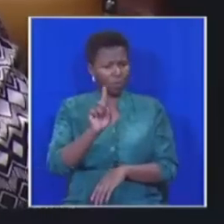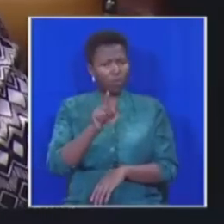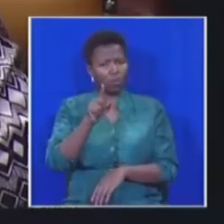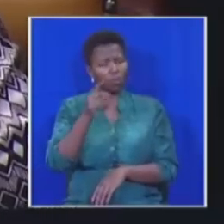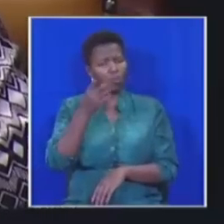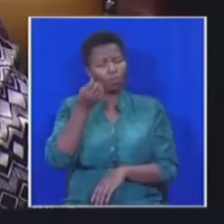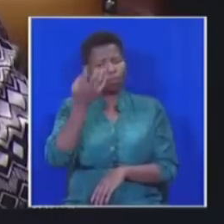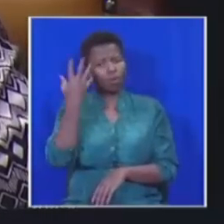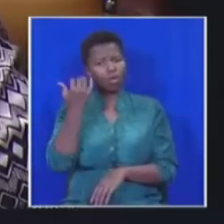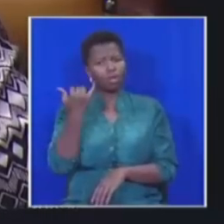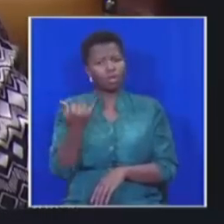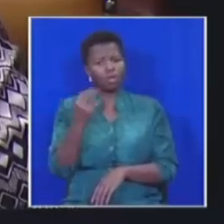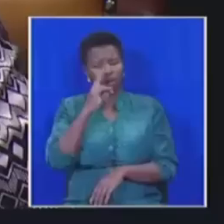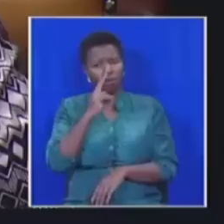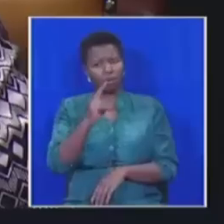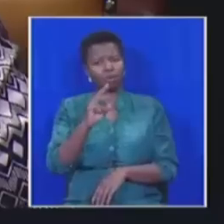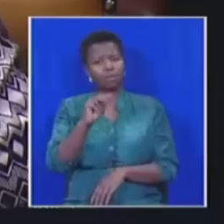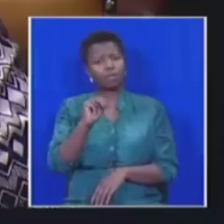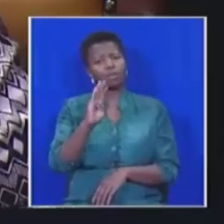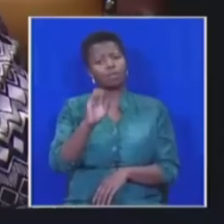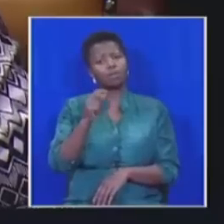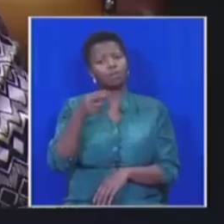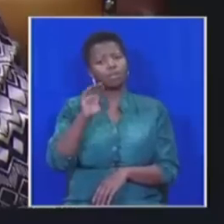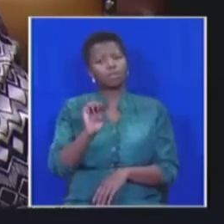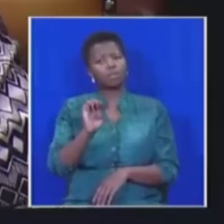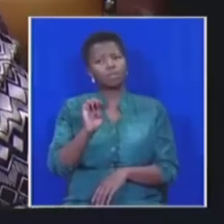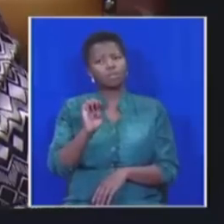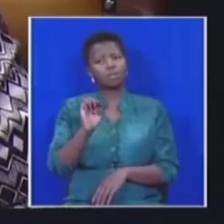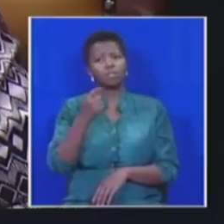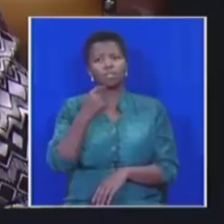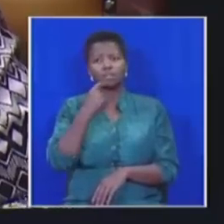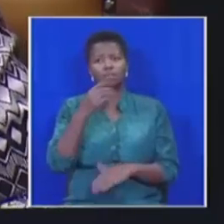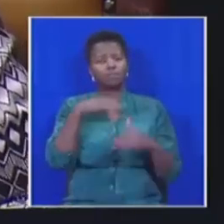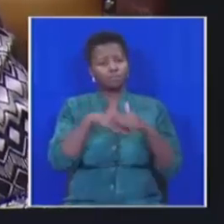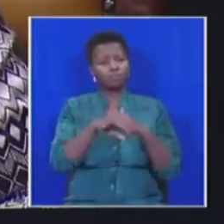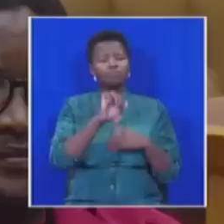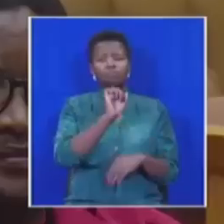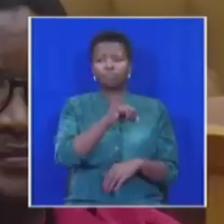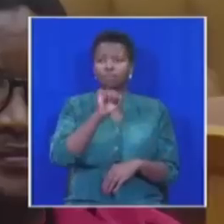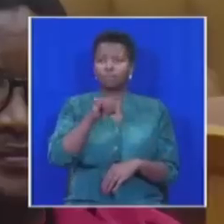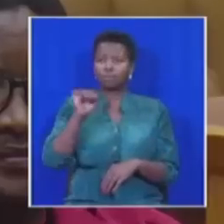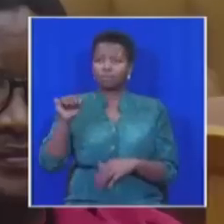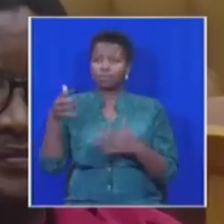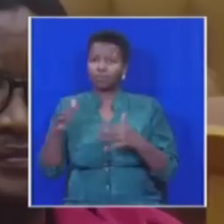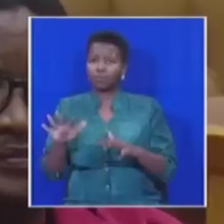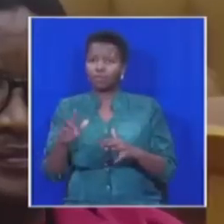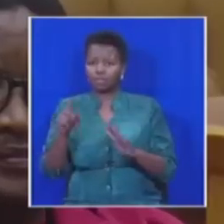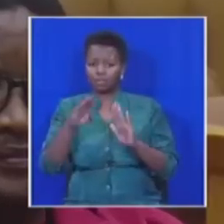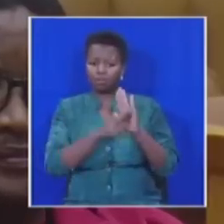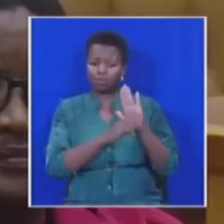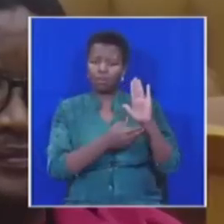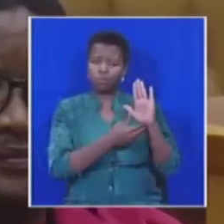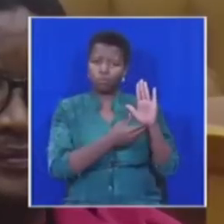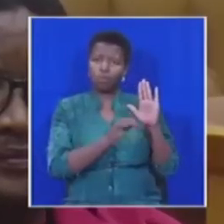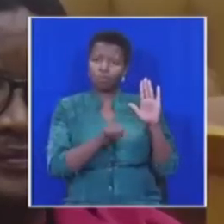forgot Honorable Balagambete because she has been doing door-to-door a lot. Honorable member. She should be on the speaking list as well to come